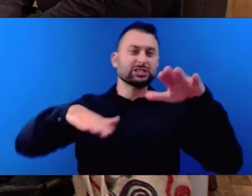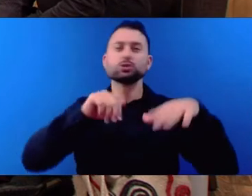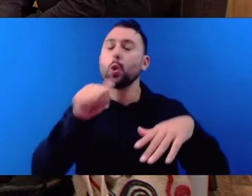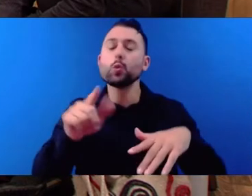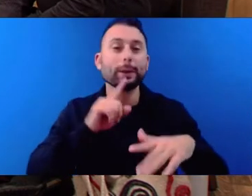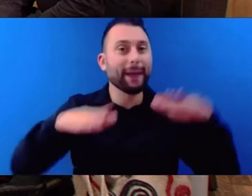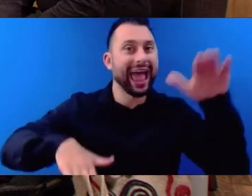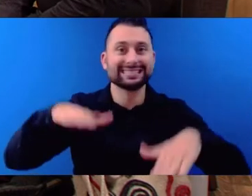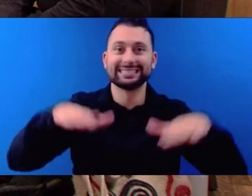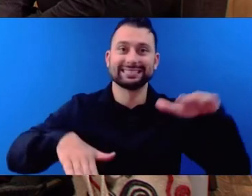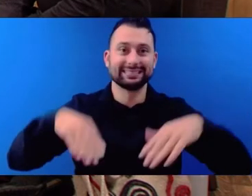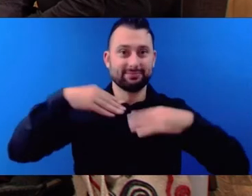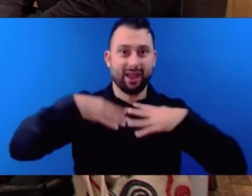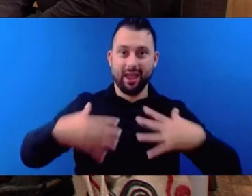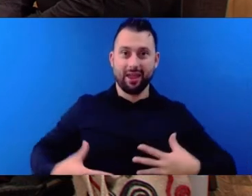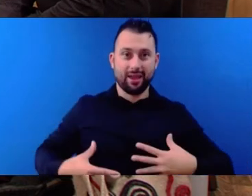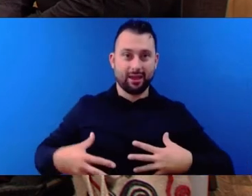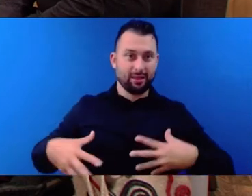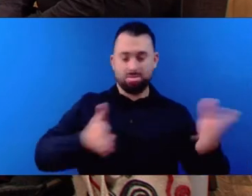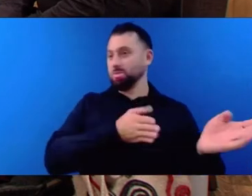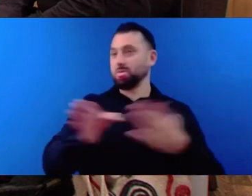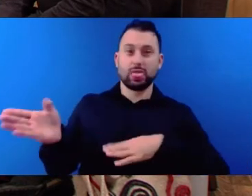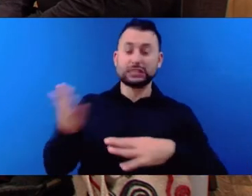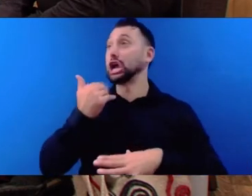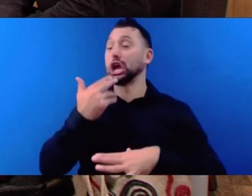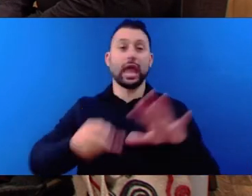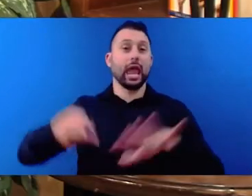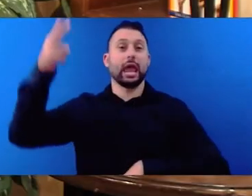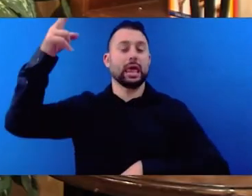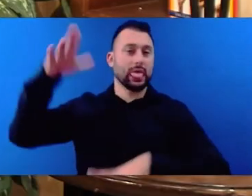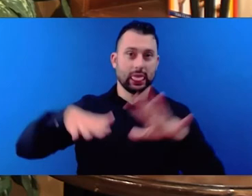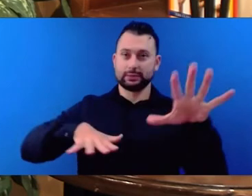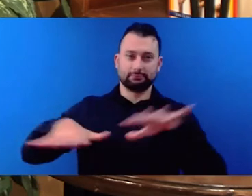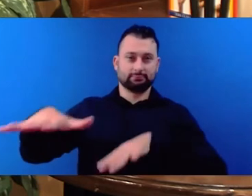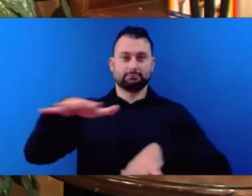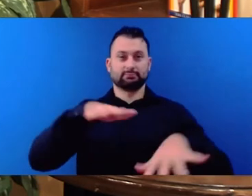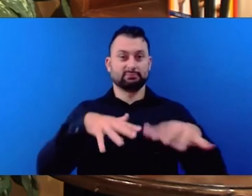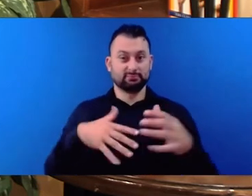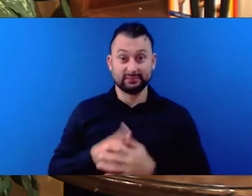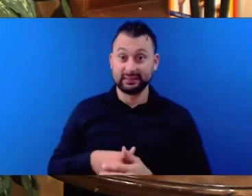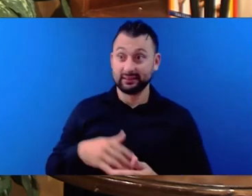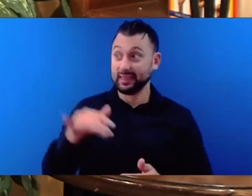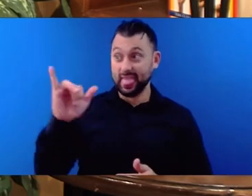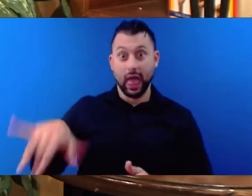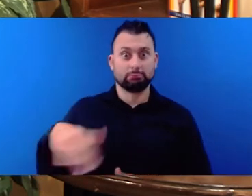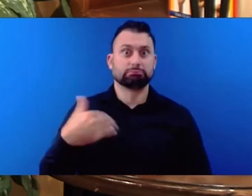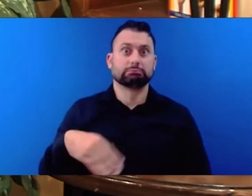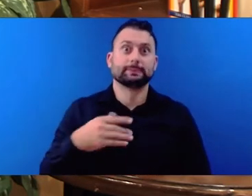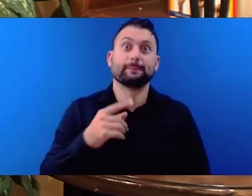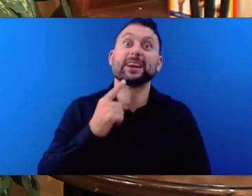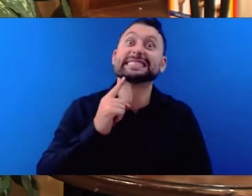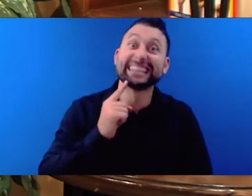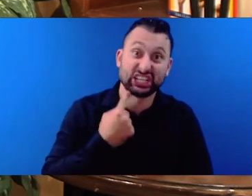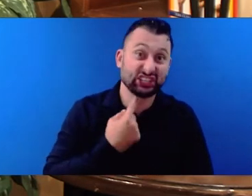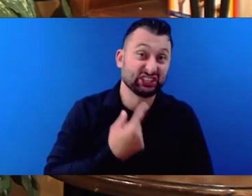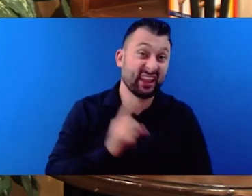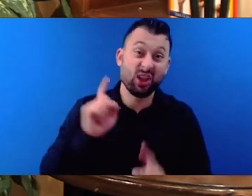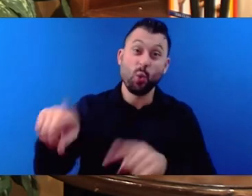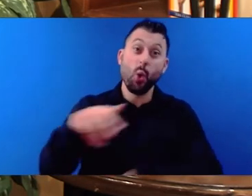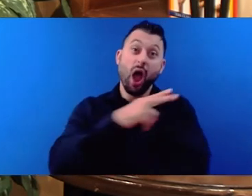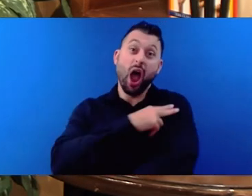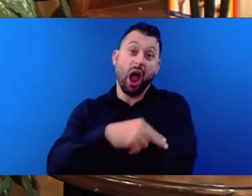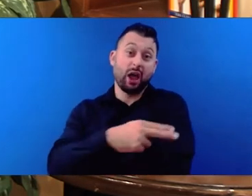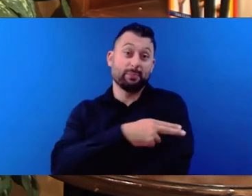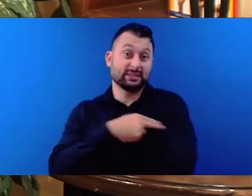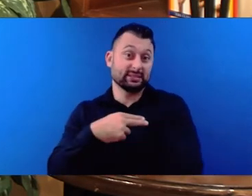Again, long-term consequences. Other vessels become affected if the blood sugar level is too high for too